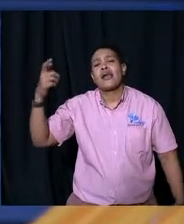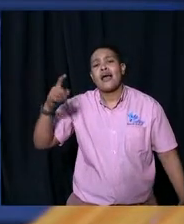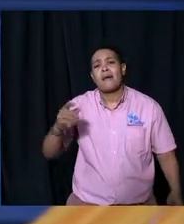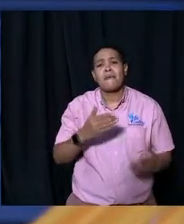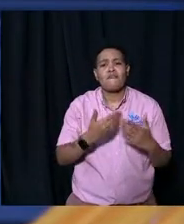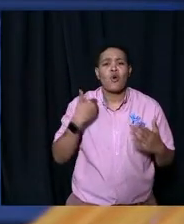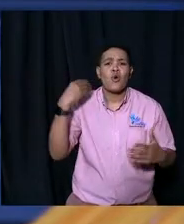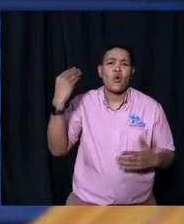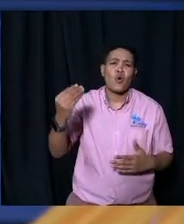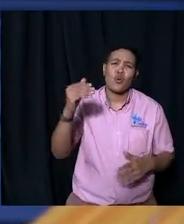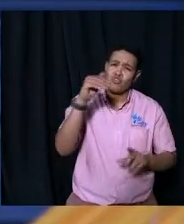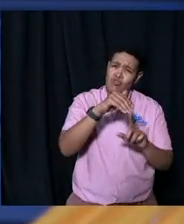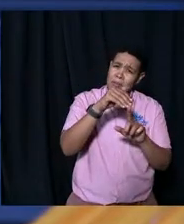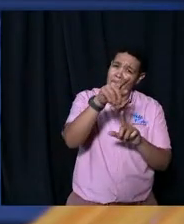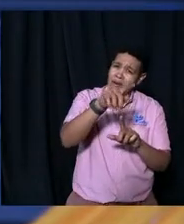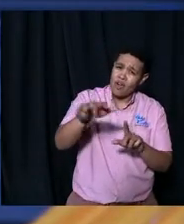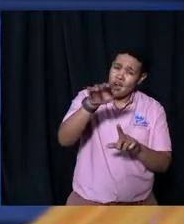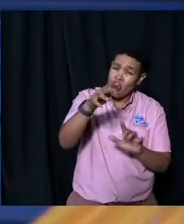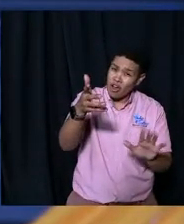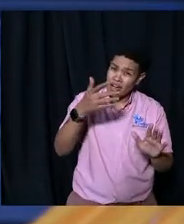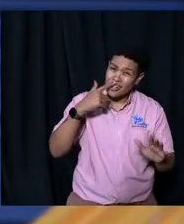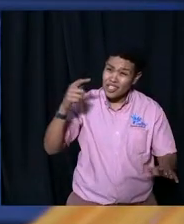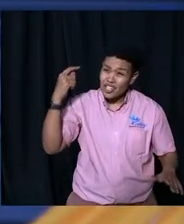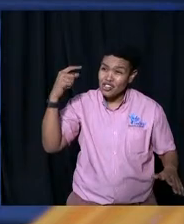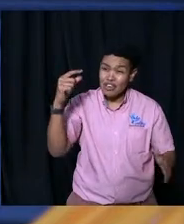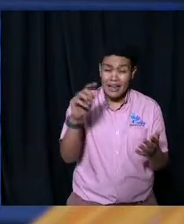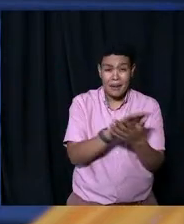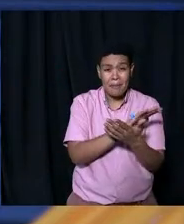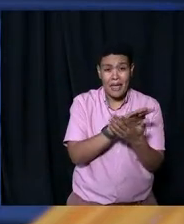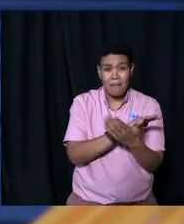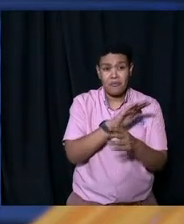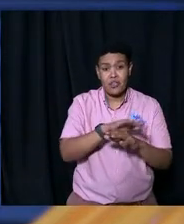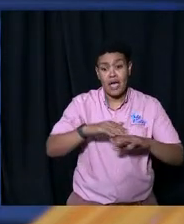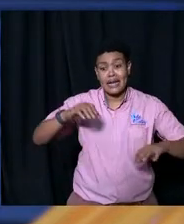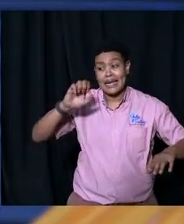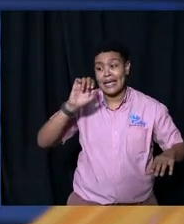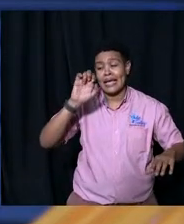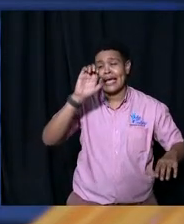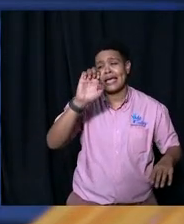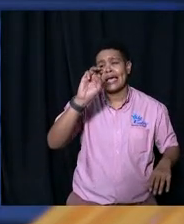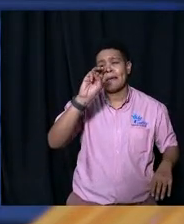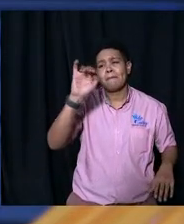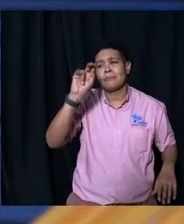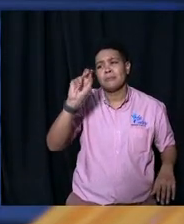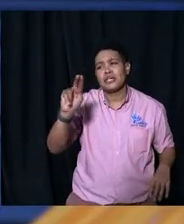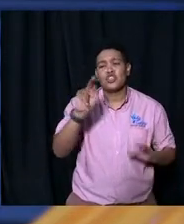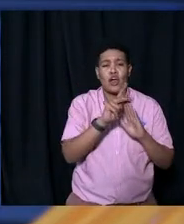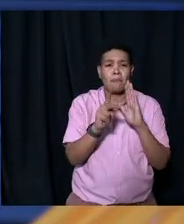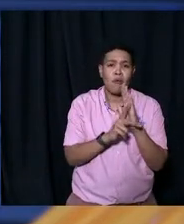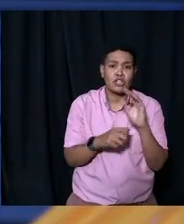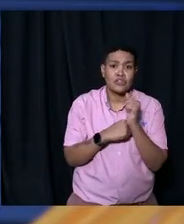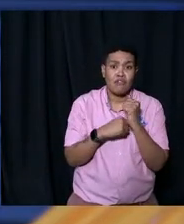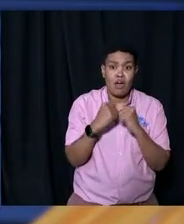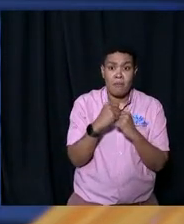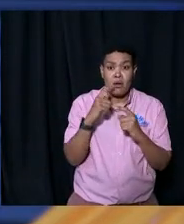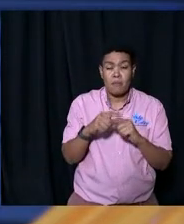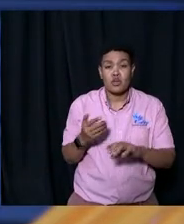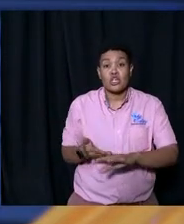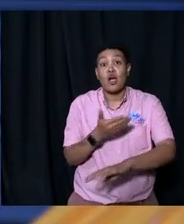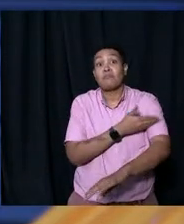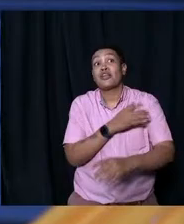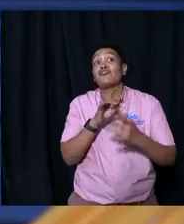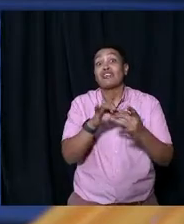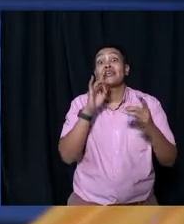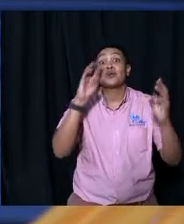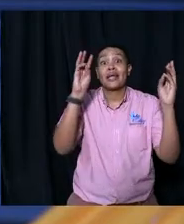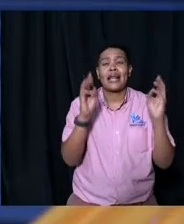Before we go, let me just remind everyone that the green papers on the emissions policy framework and the update to the climate